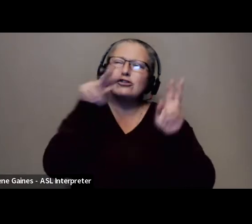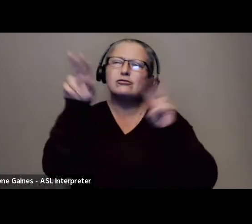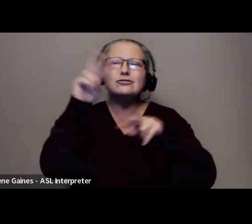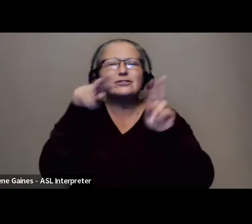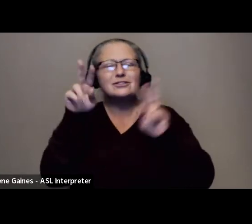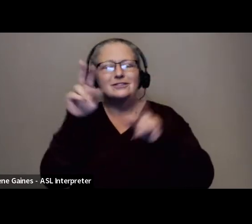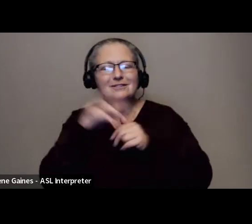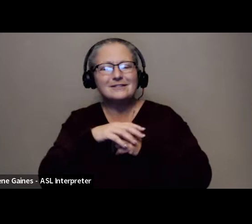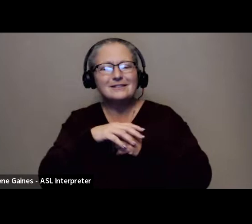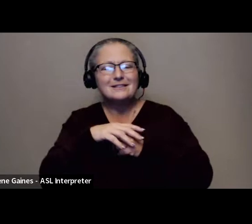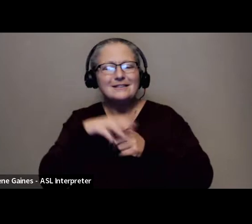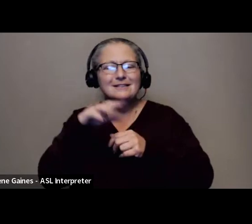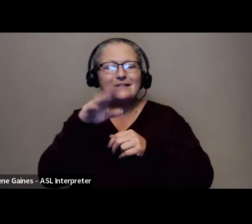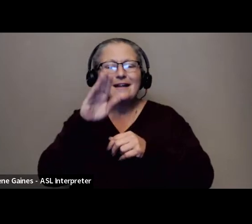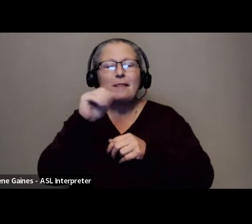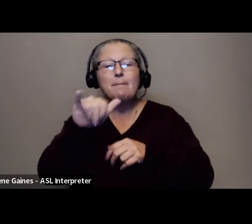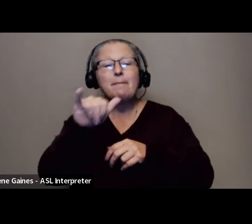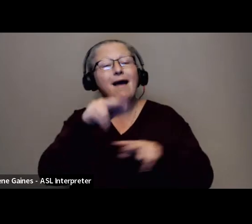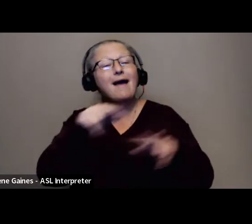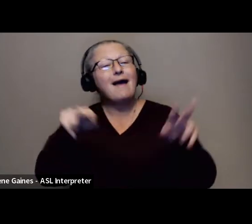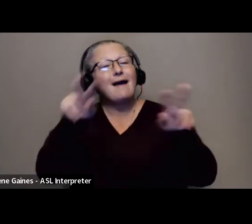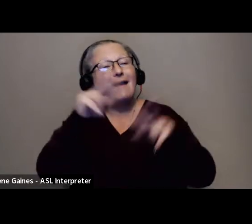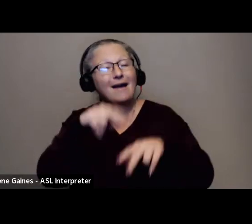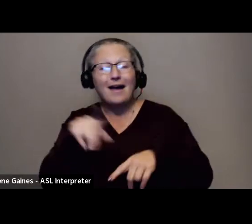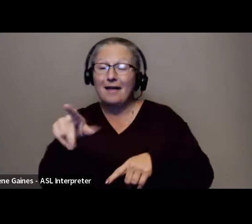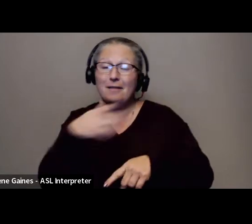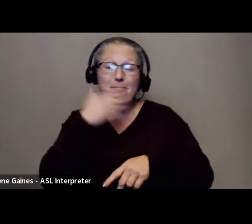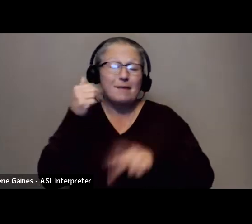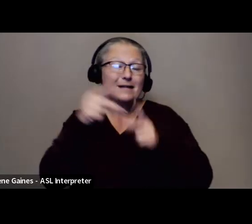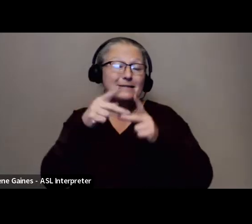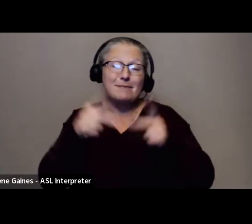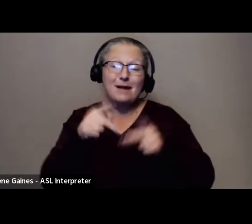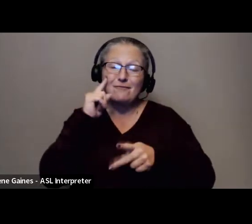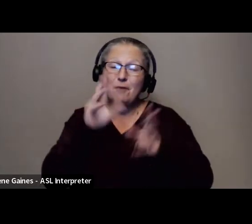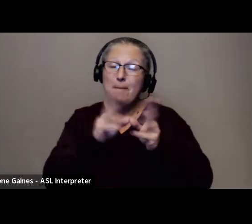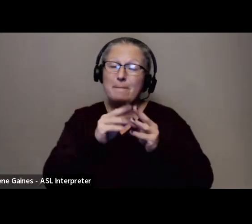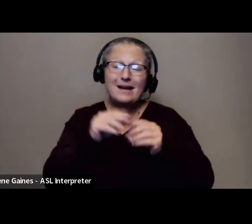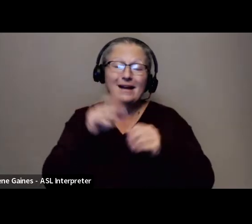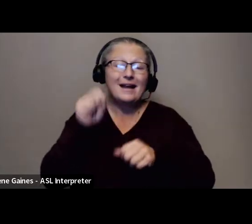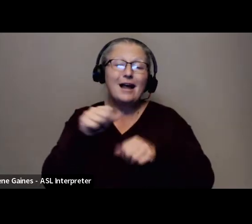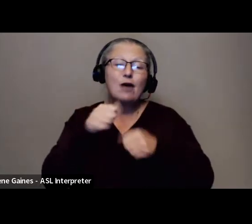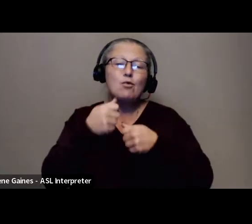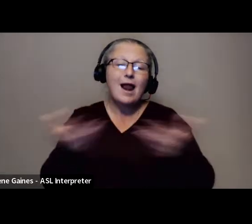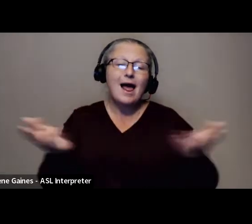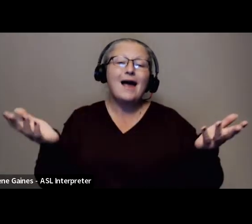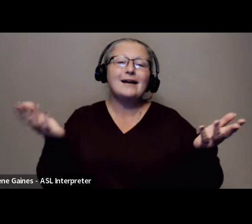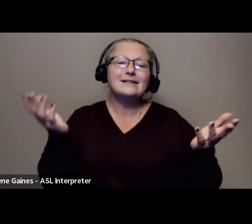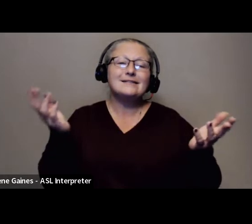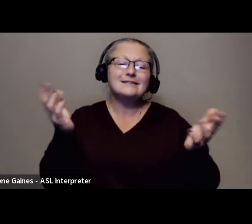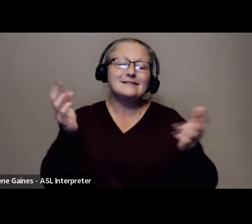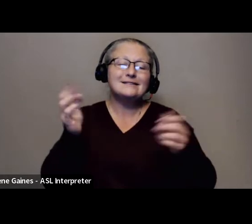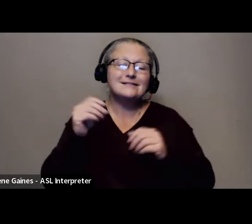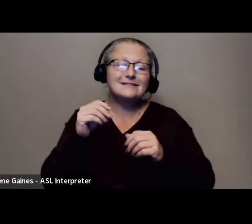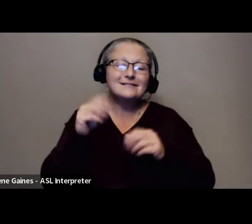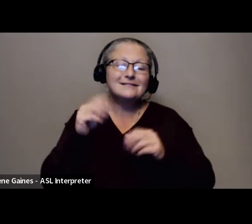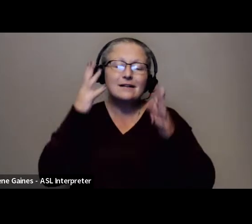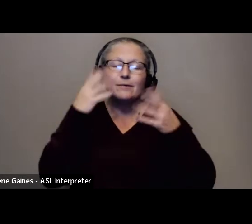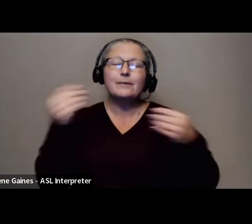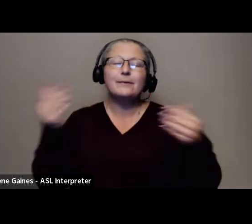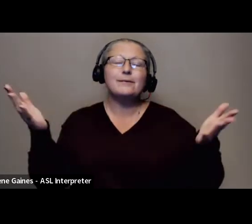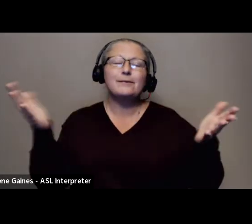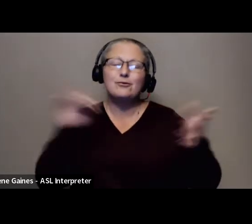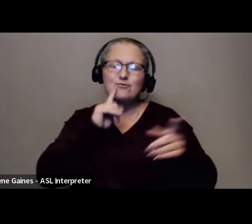the bay. It's the best place really to have meetings. You can just relax, and it was